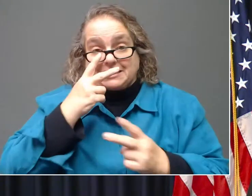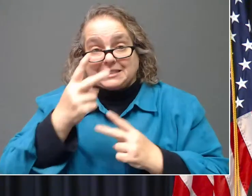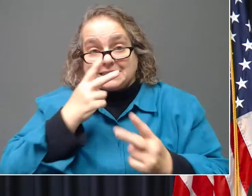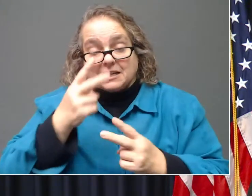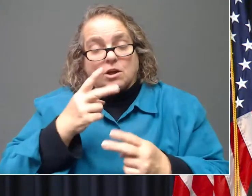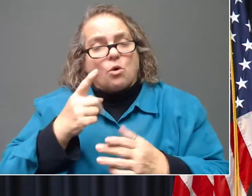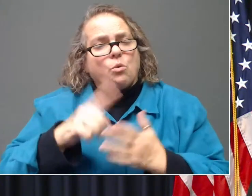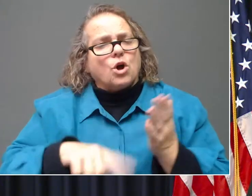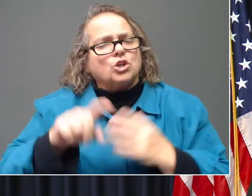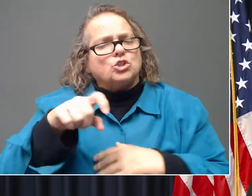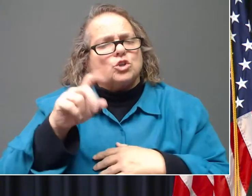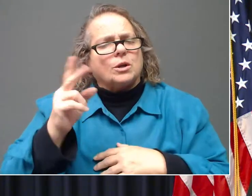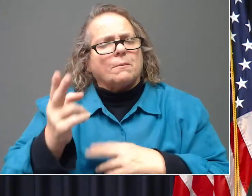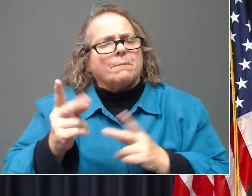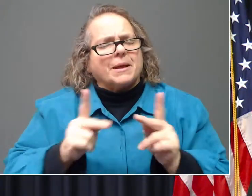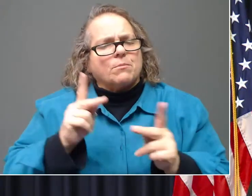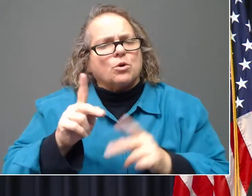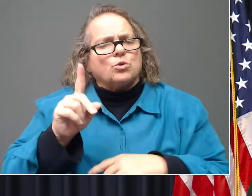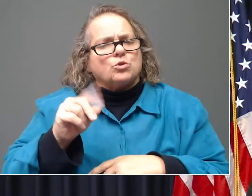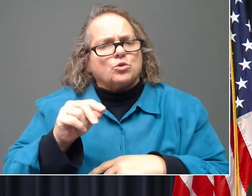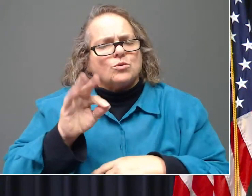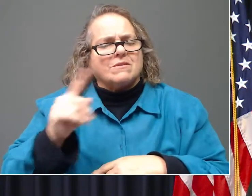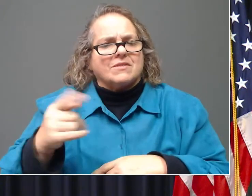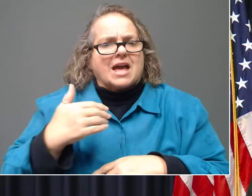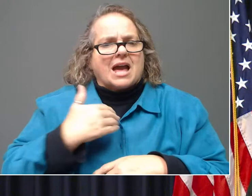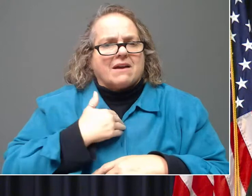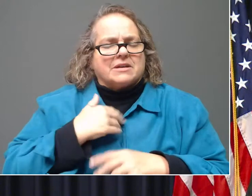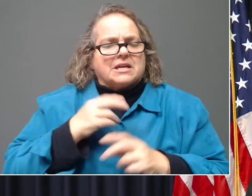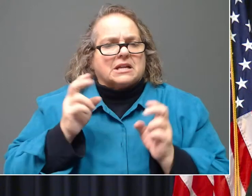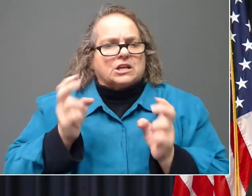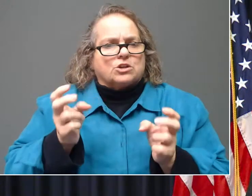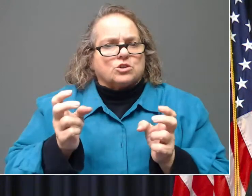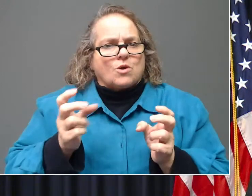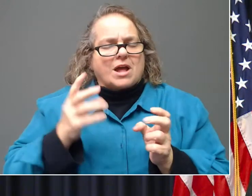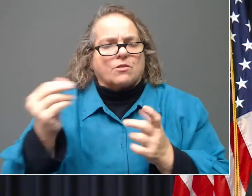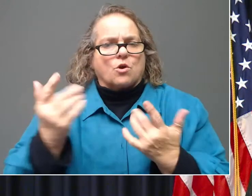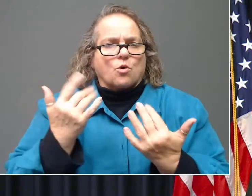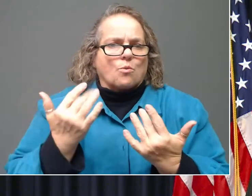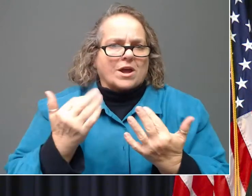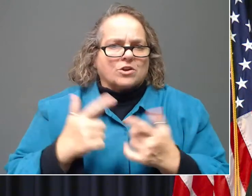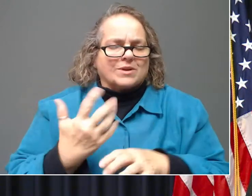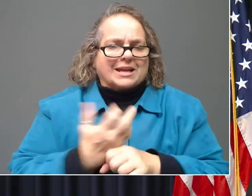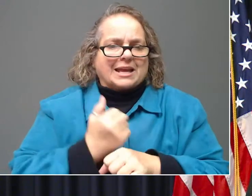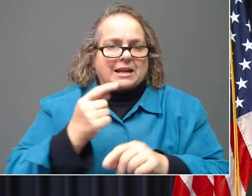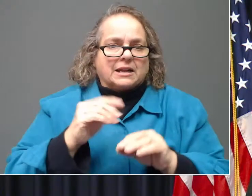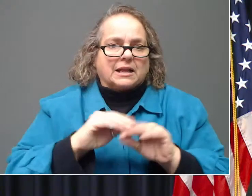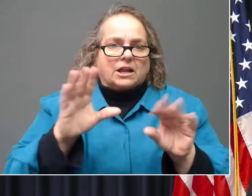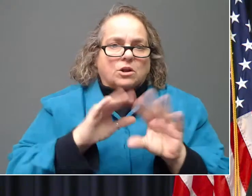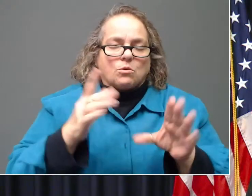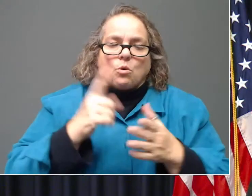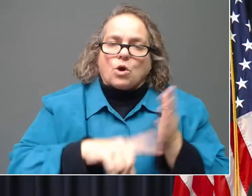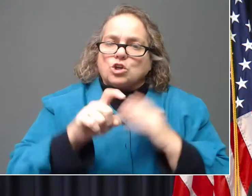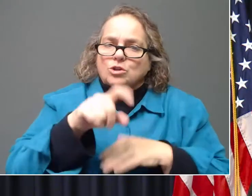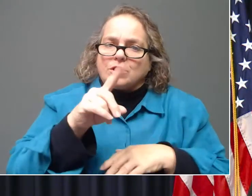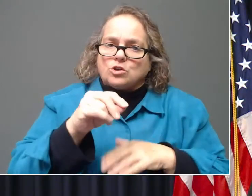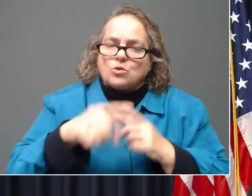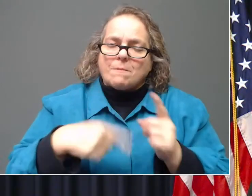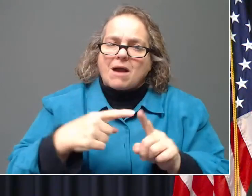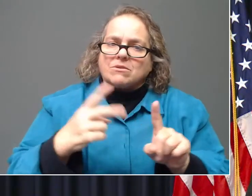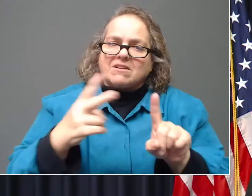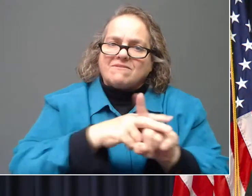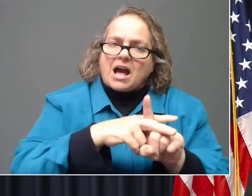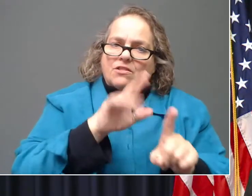people do if they have an issue and they're waiting to get it cleared up? What should they do about filing their taxes? That's